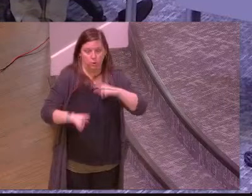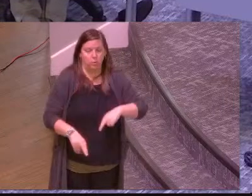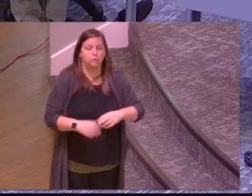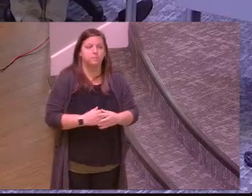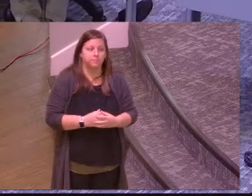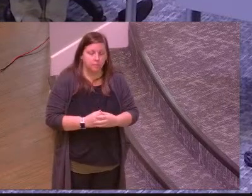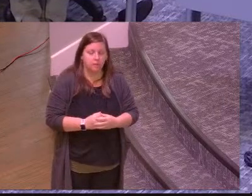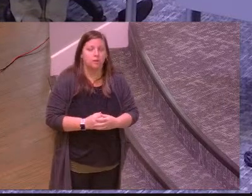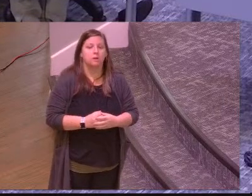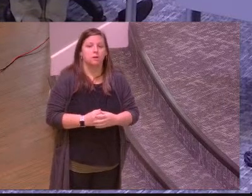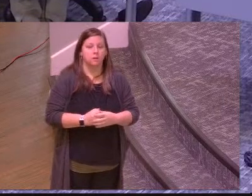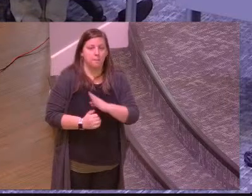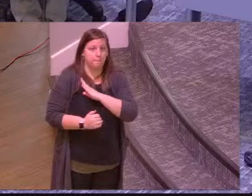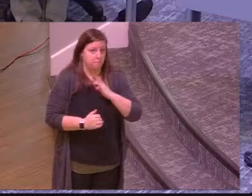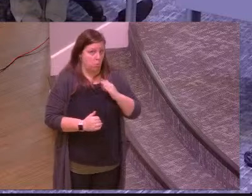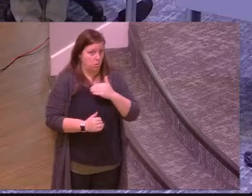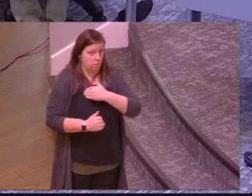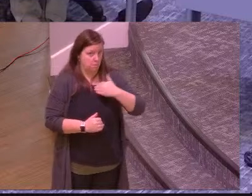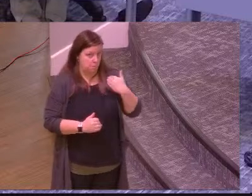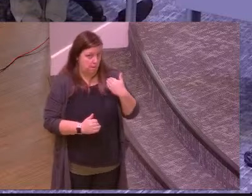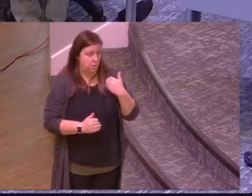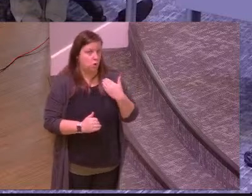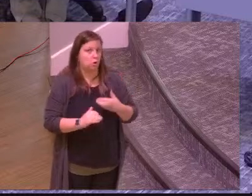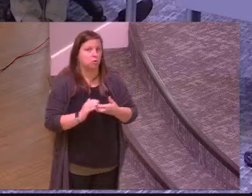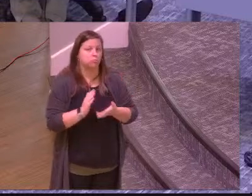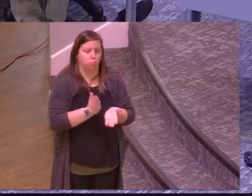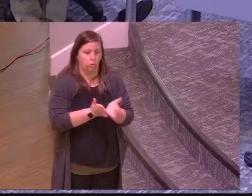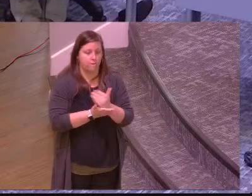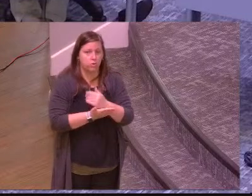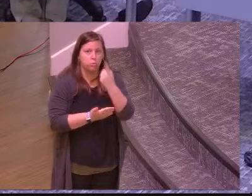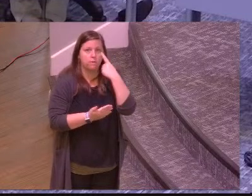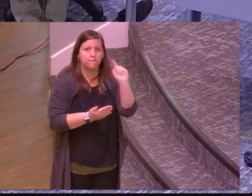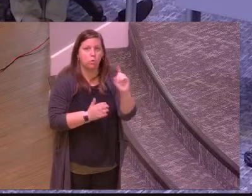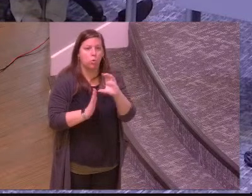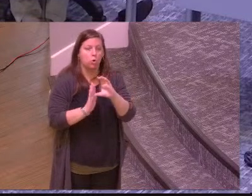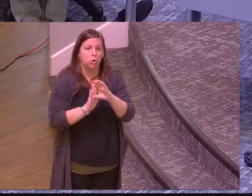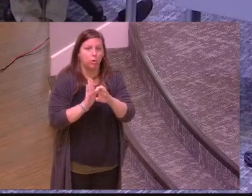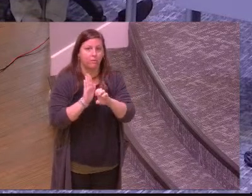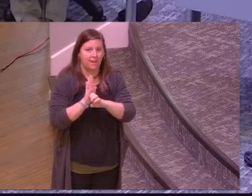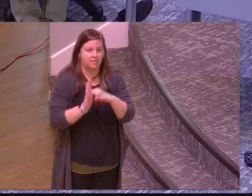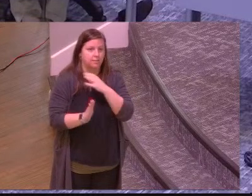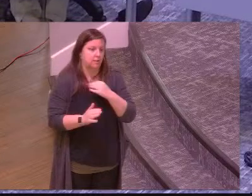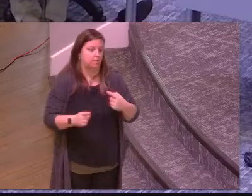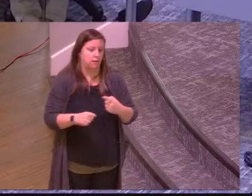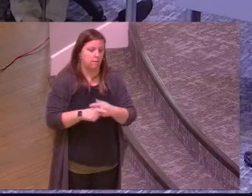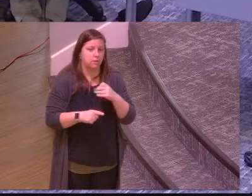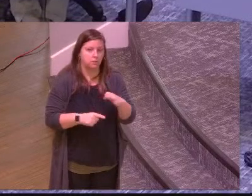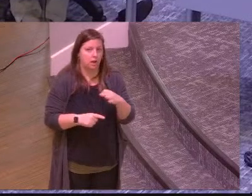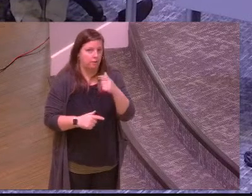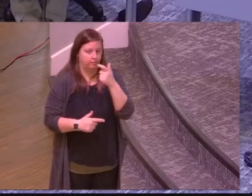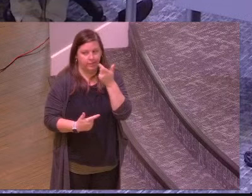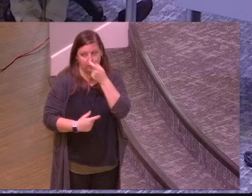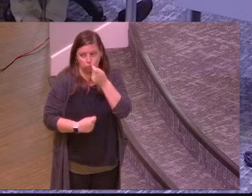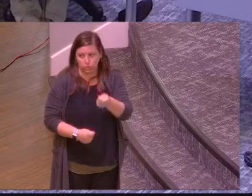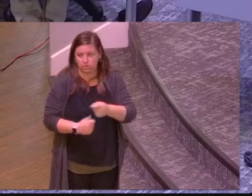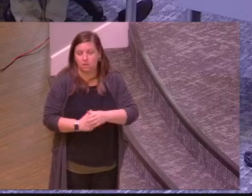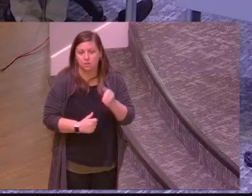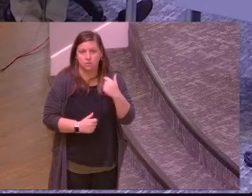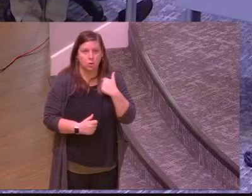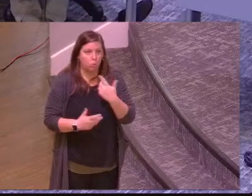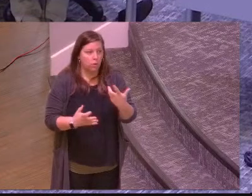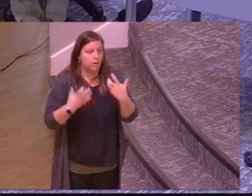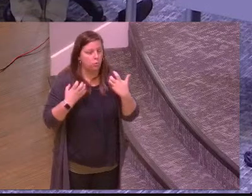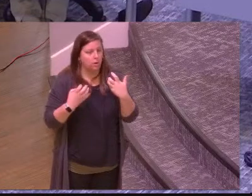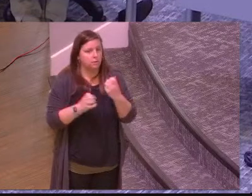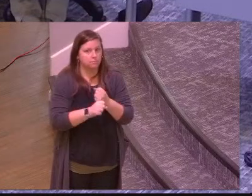member review of the code of ethics and the conflict of interest. And so we did want to create some time, because remember over the